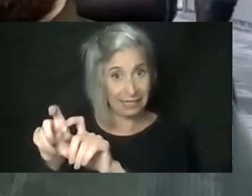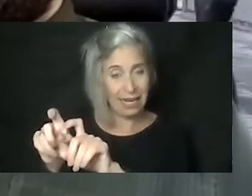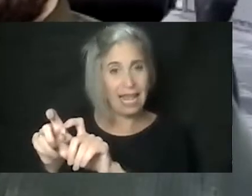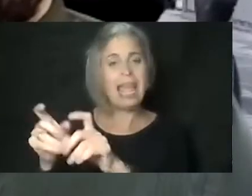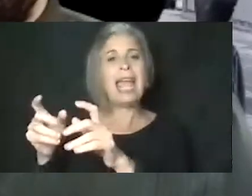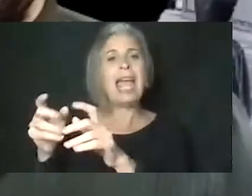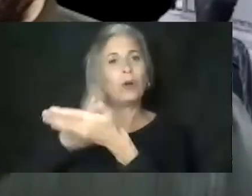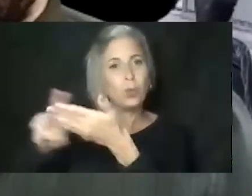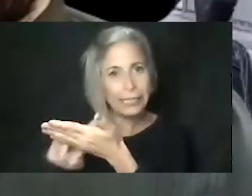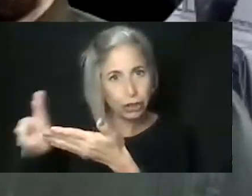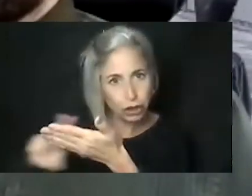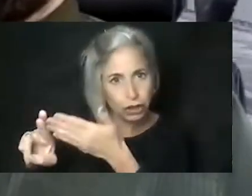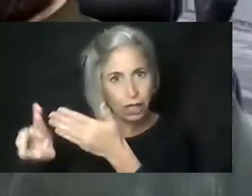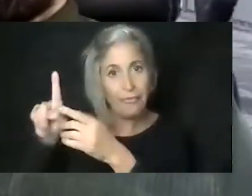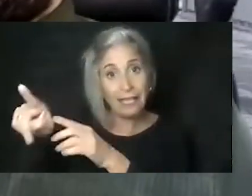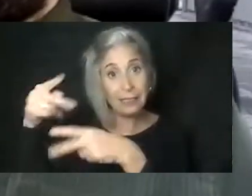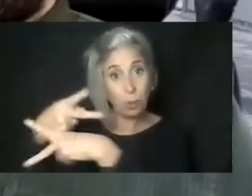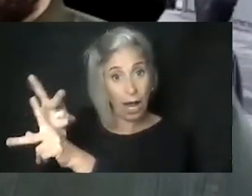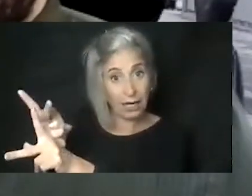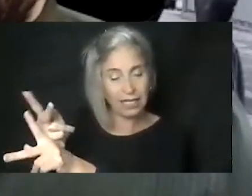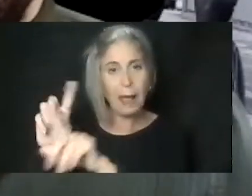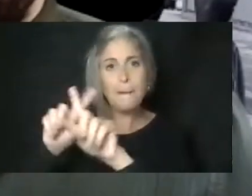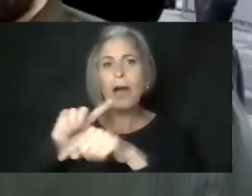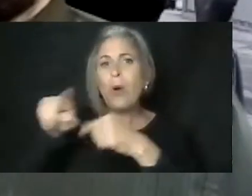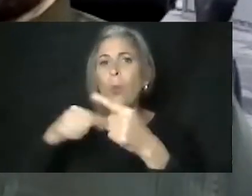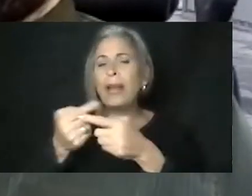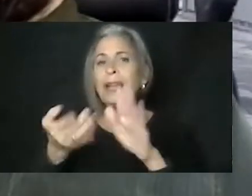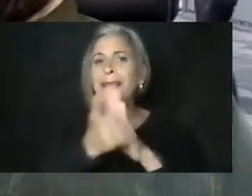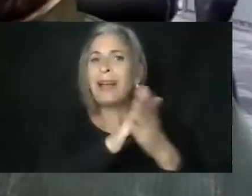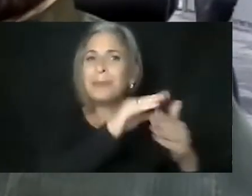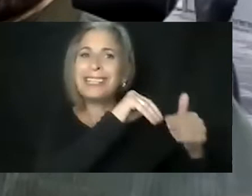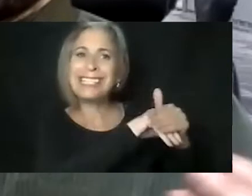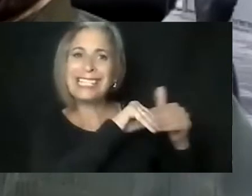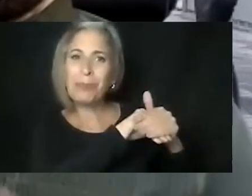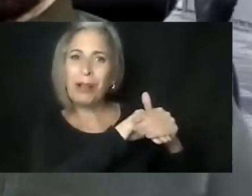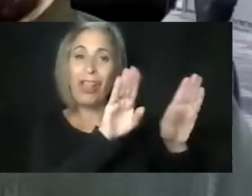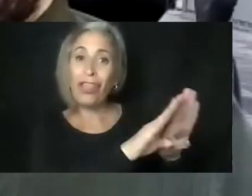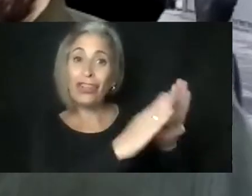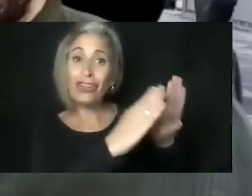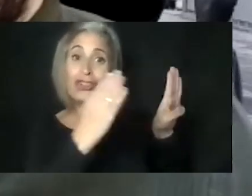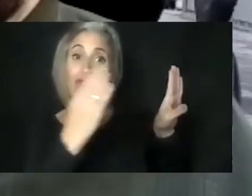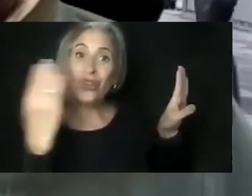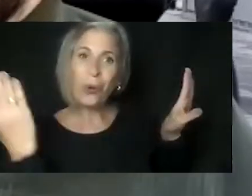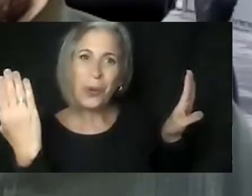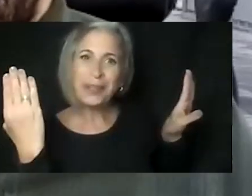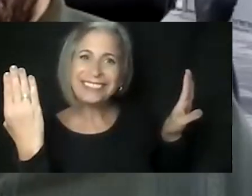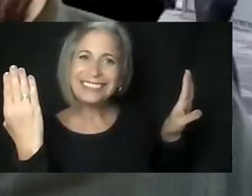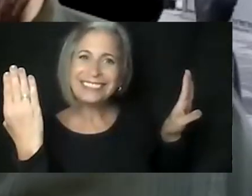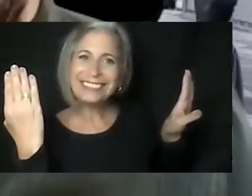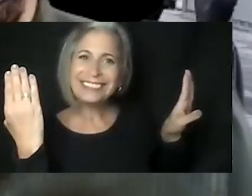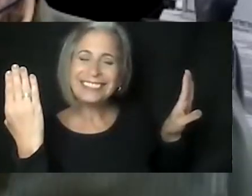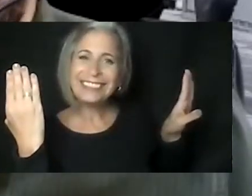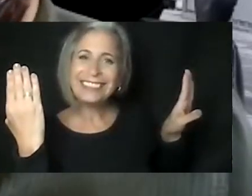ongoing research and testing with this product, but when the product becomes accessible, the door has been opened